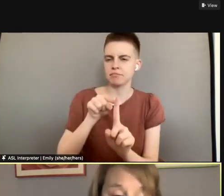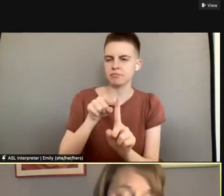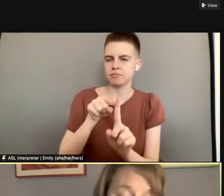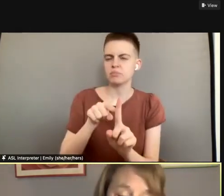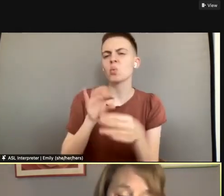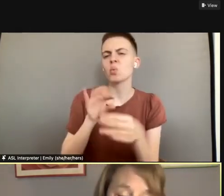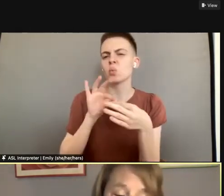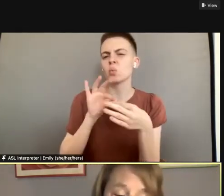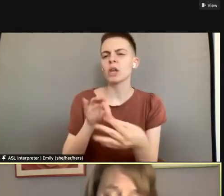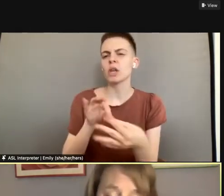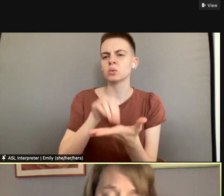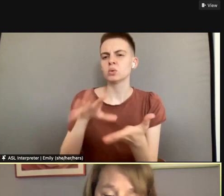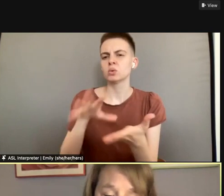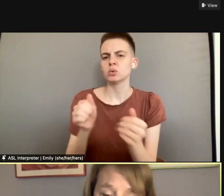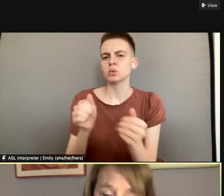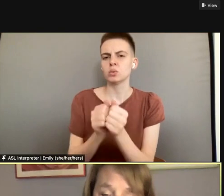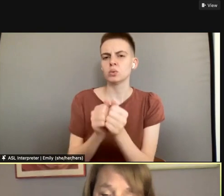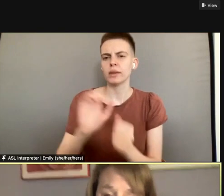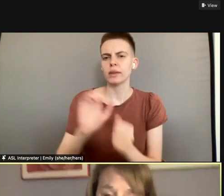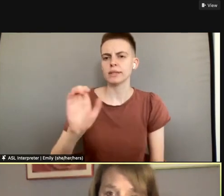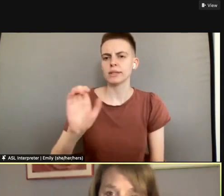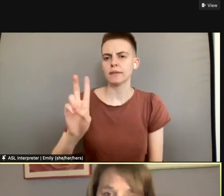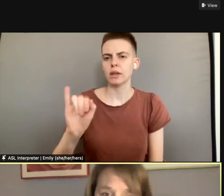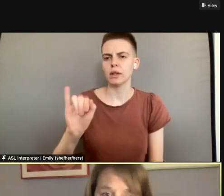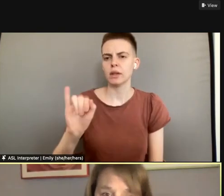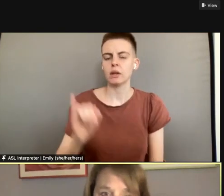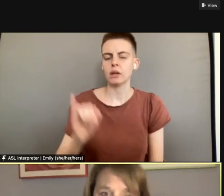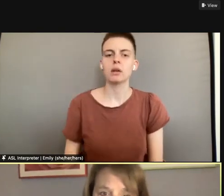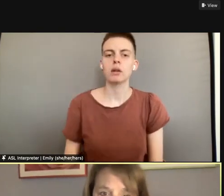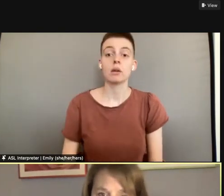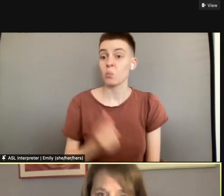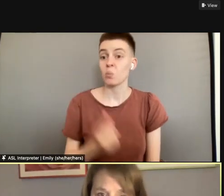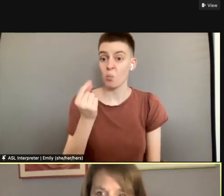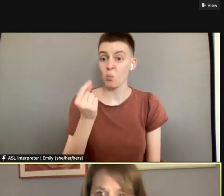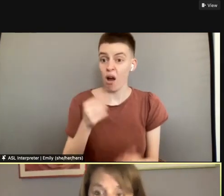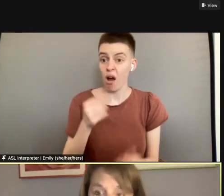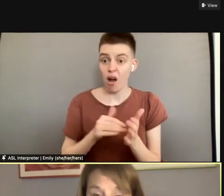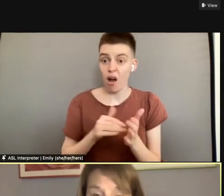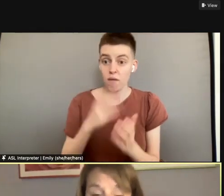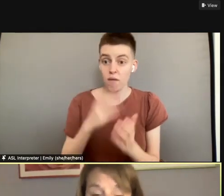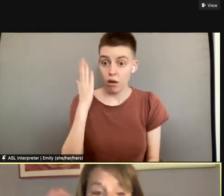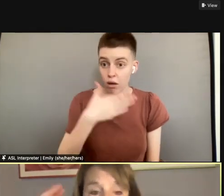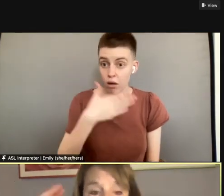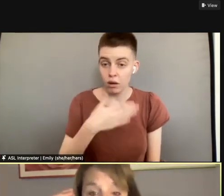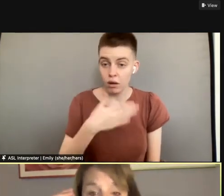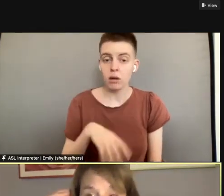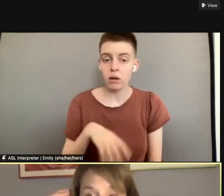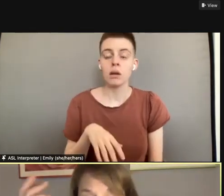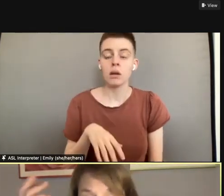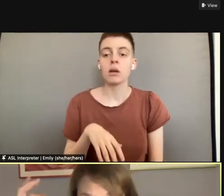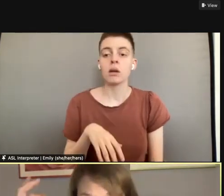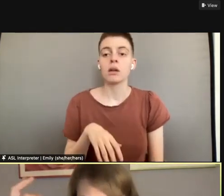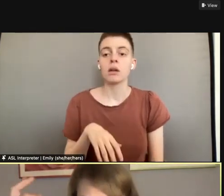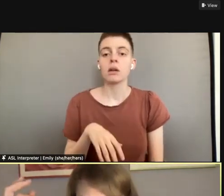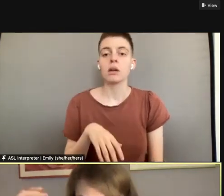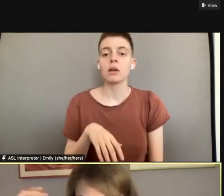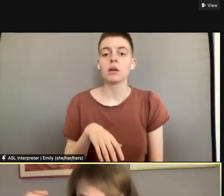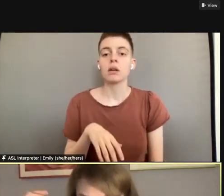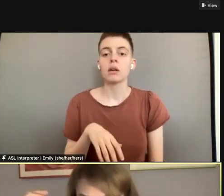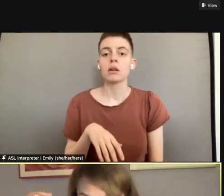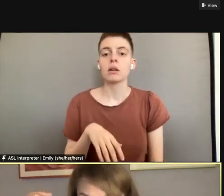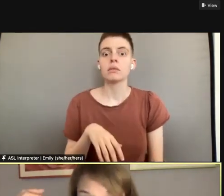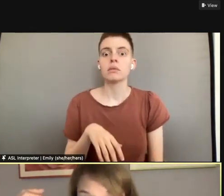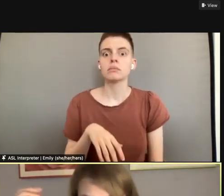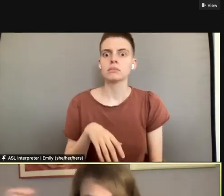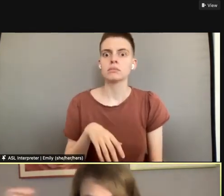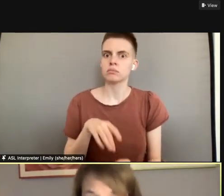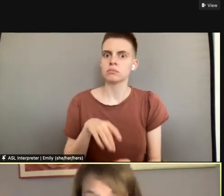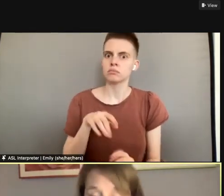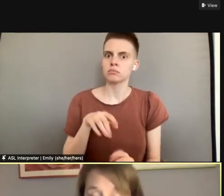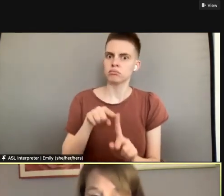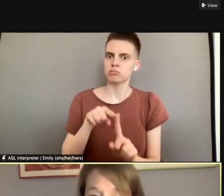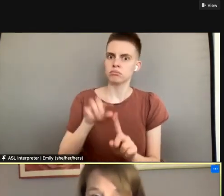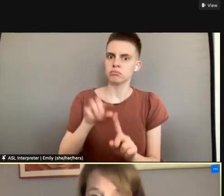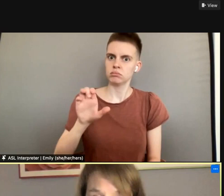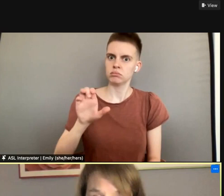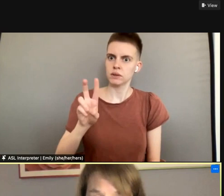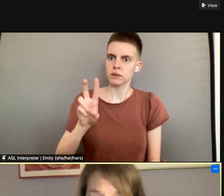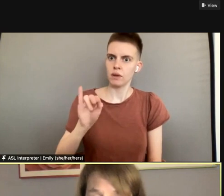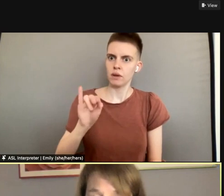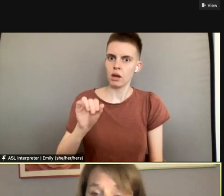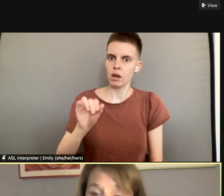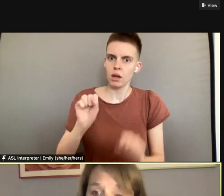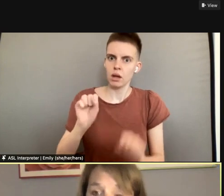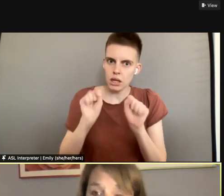CVI. And when I'm talking about how CVI can actually impact